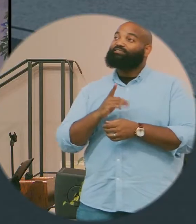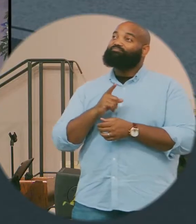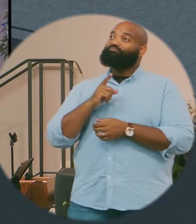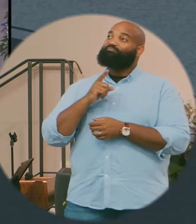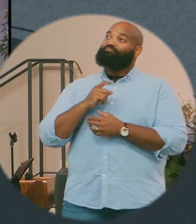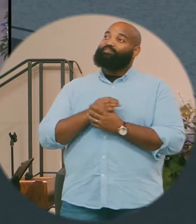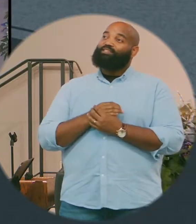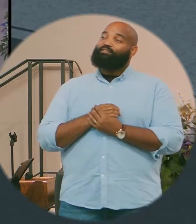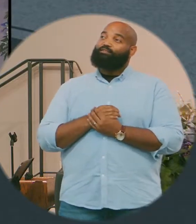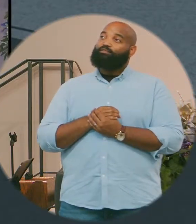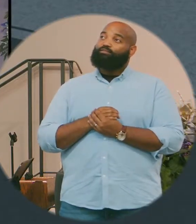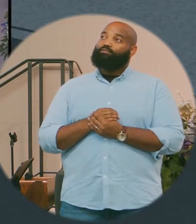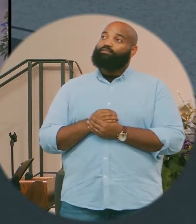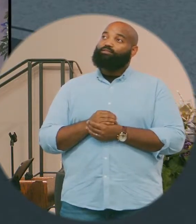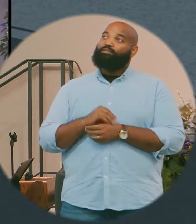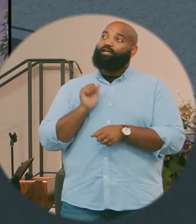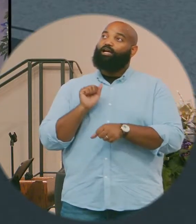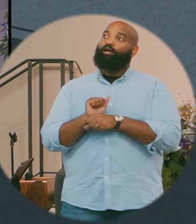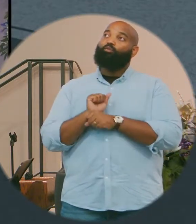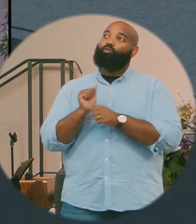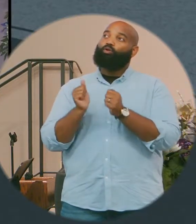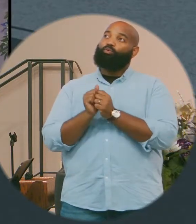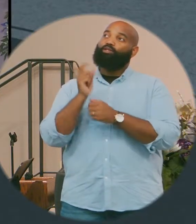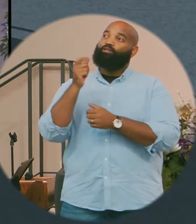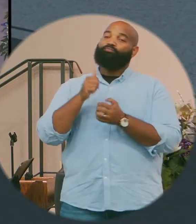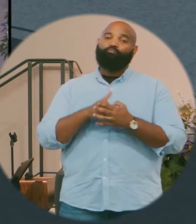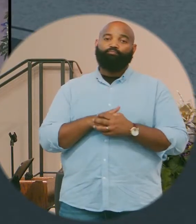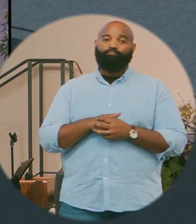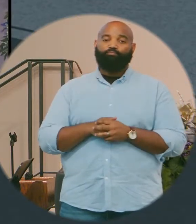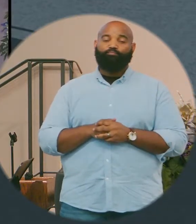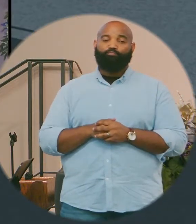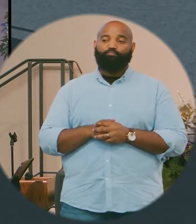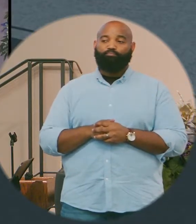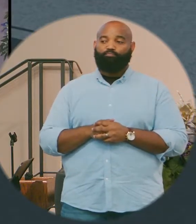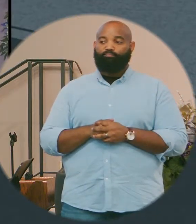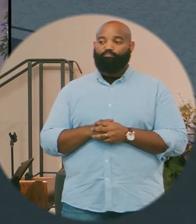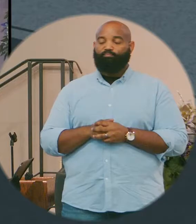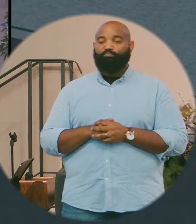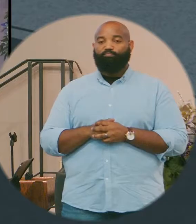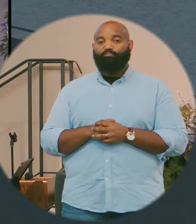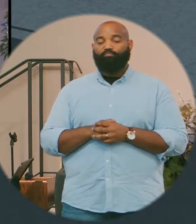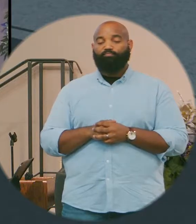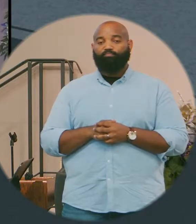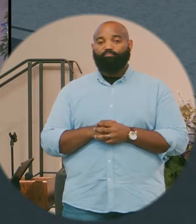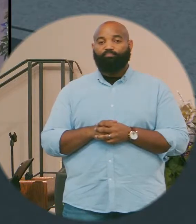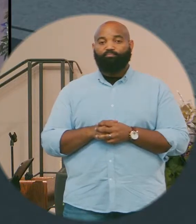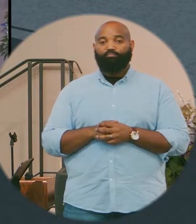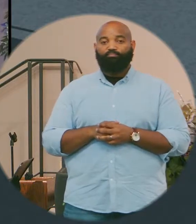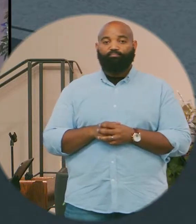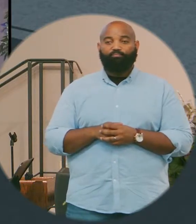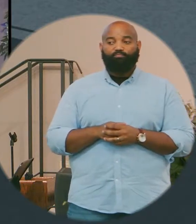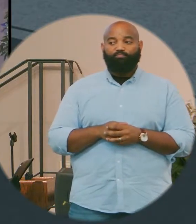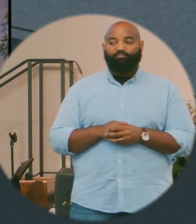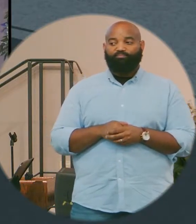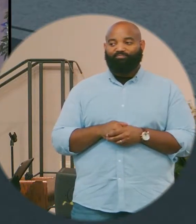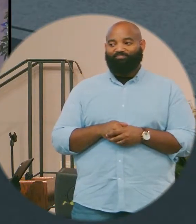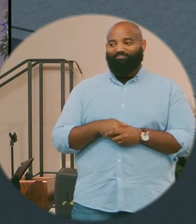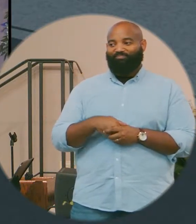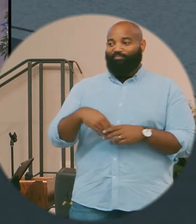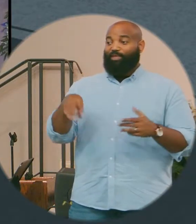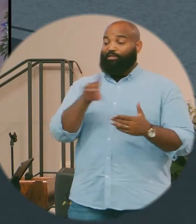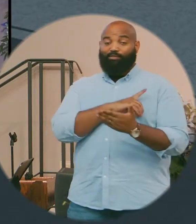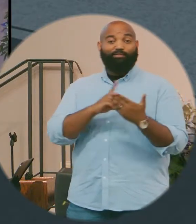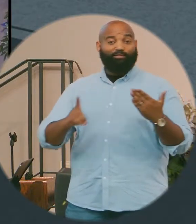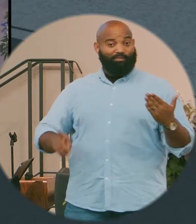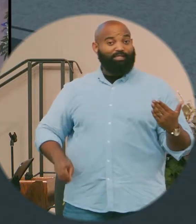of Jerusalem." We know that David did not build the temple. Solomon went on to do that. But David